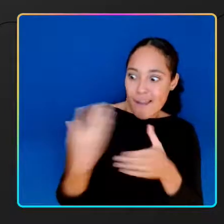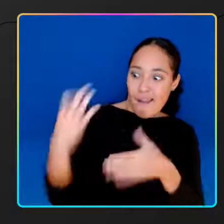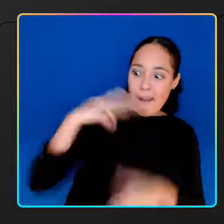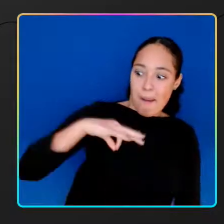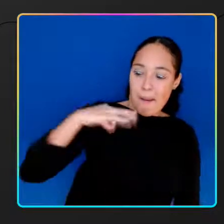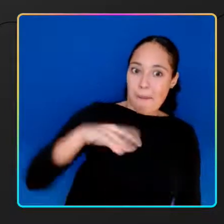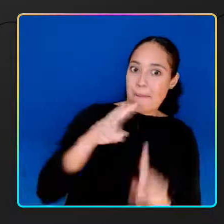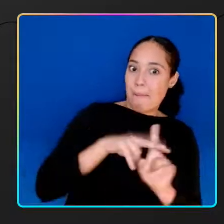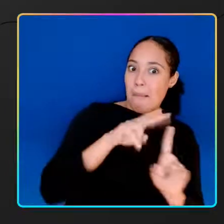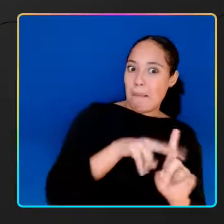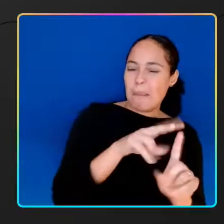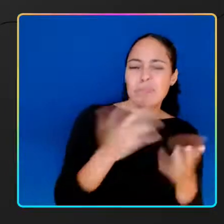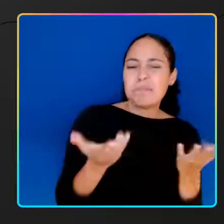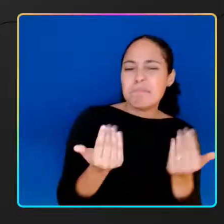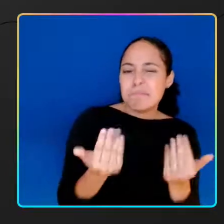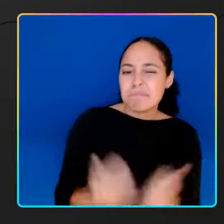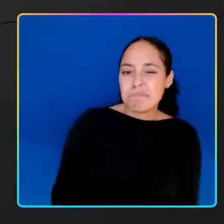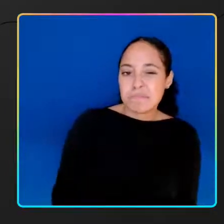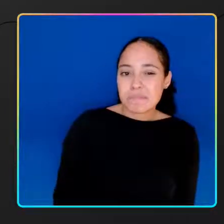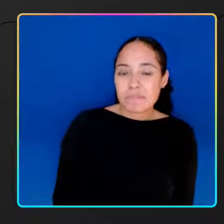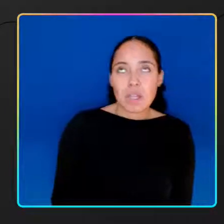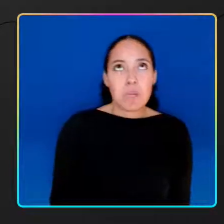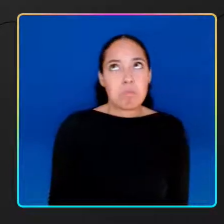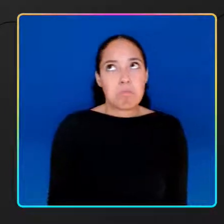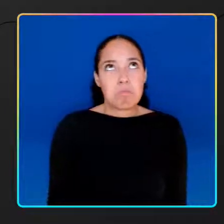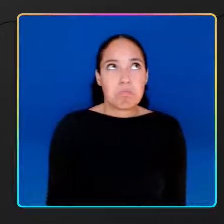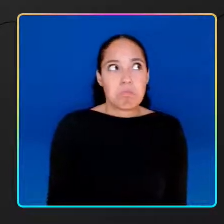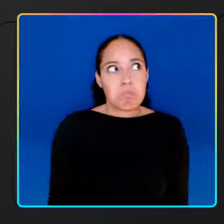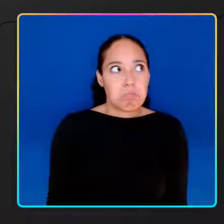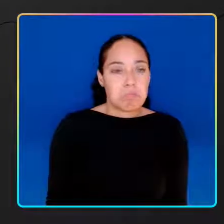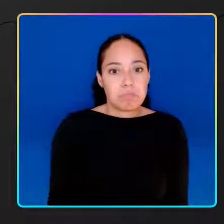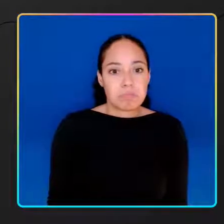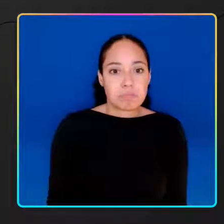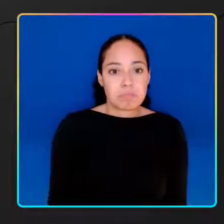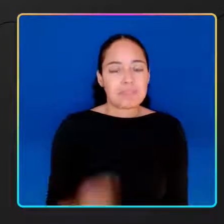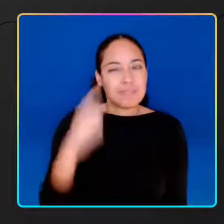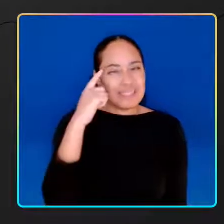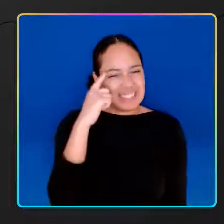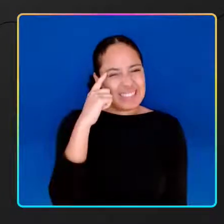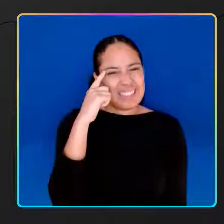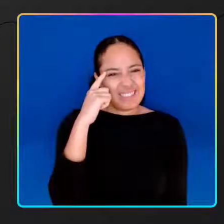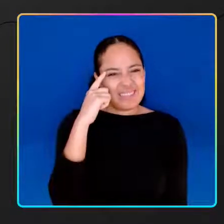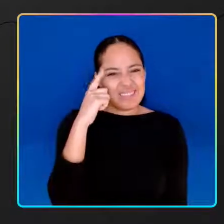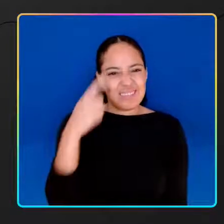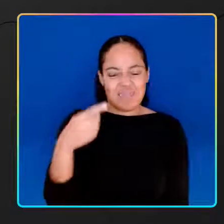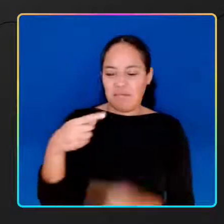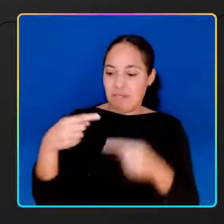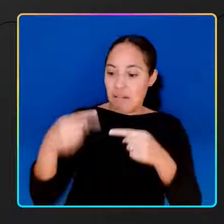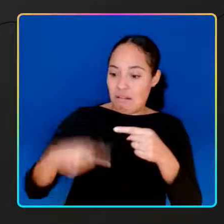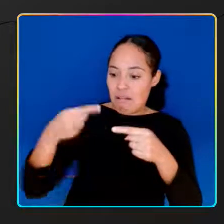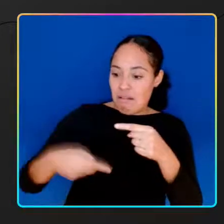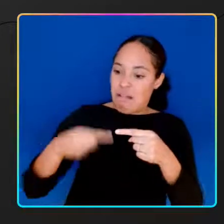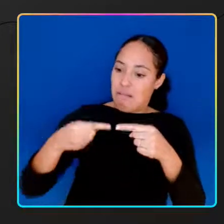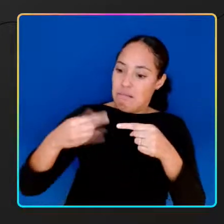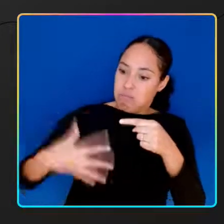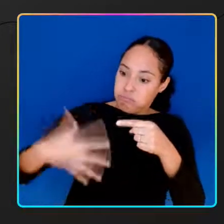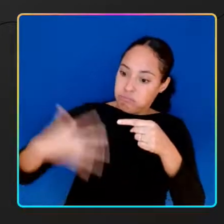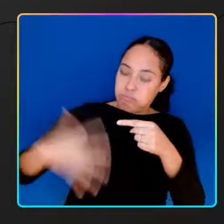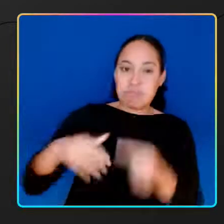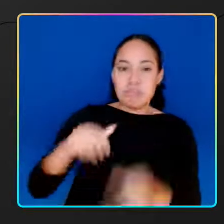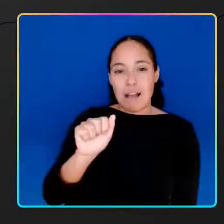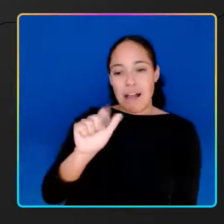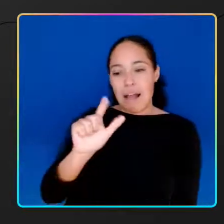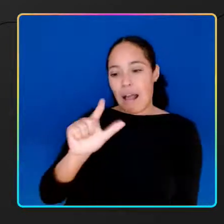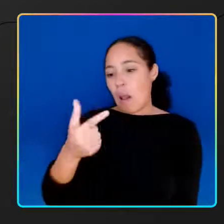So I think the concepts of the algorithm, I really enjoy that. So when I go to the